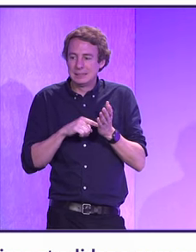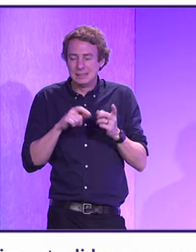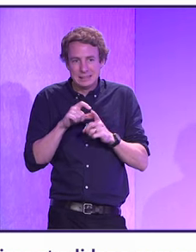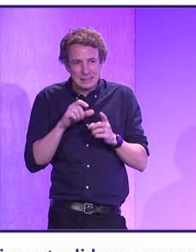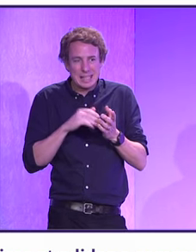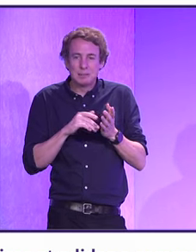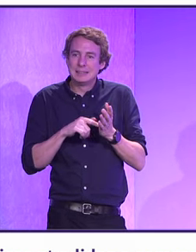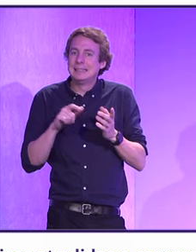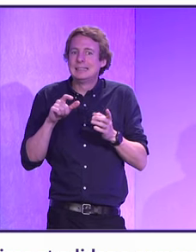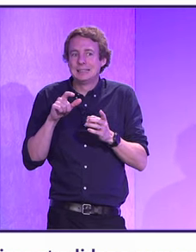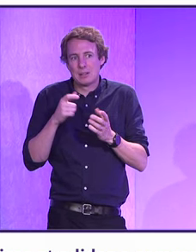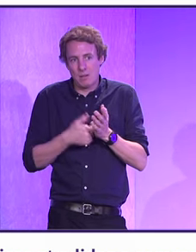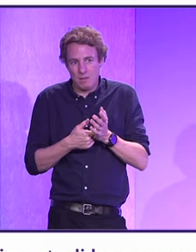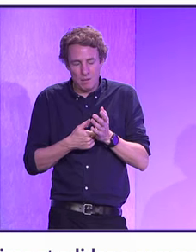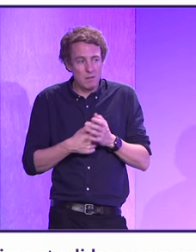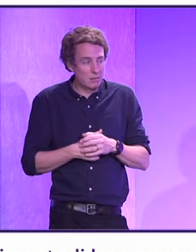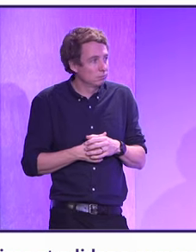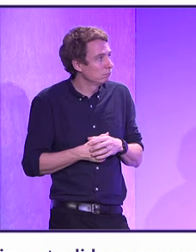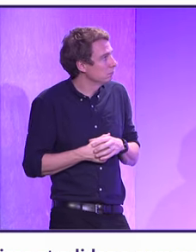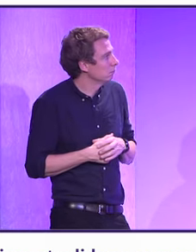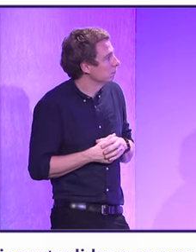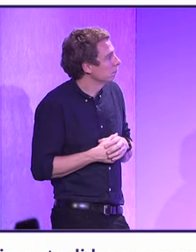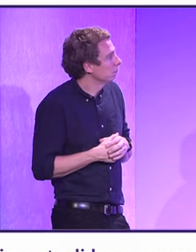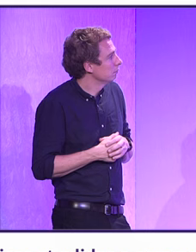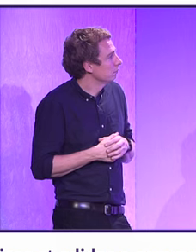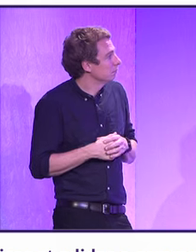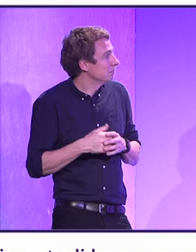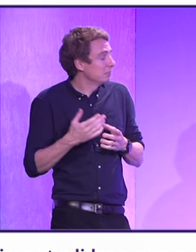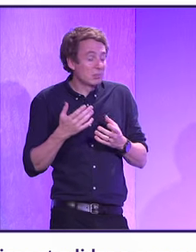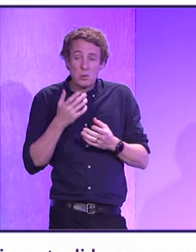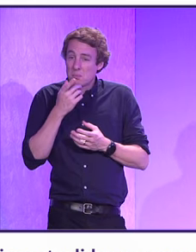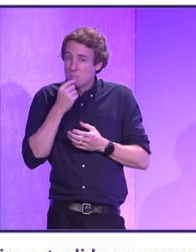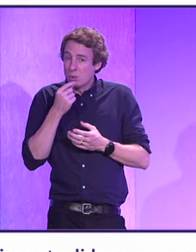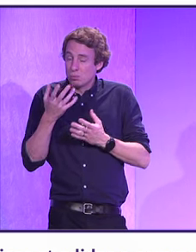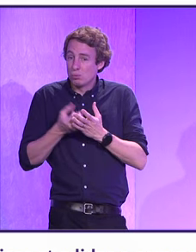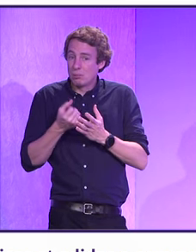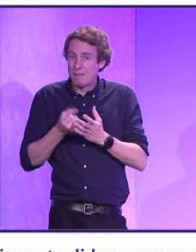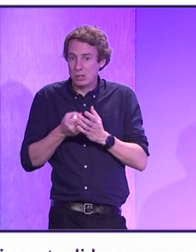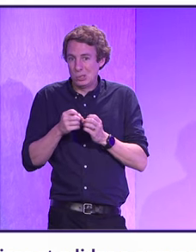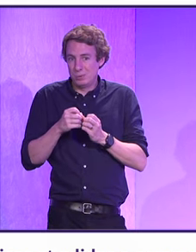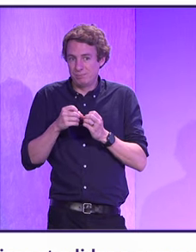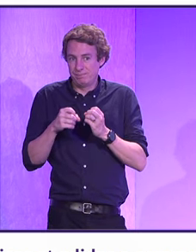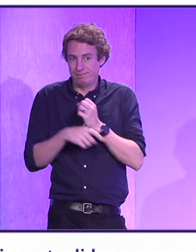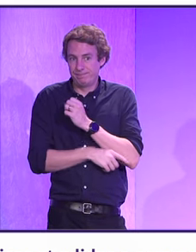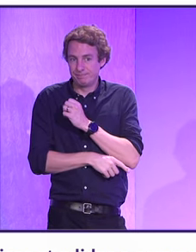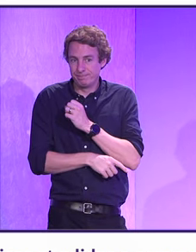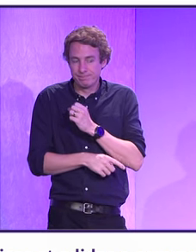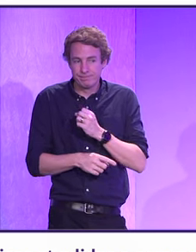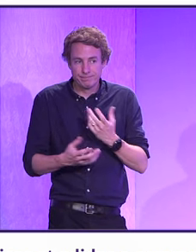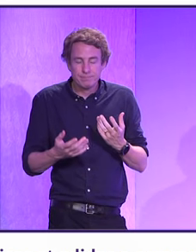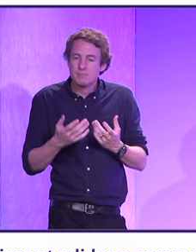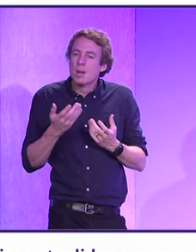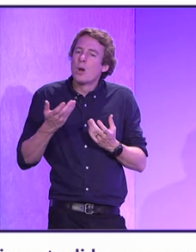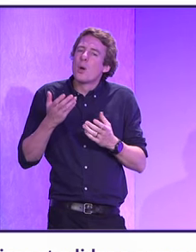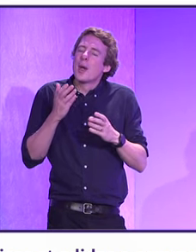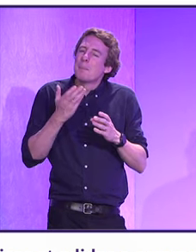e-commerce platform, every outage might end up with a potential revenue loss. And this metric is something that we have a common language